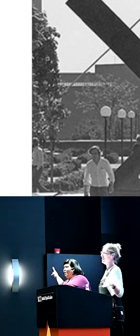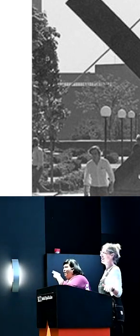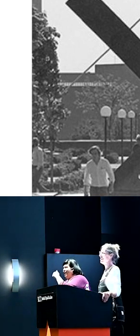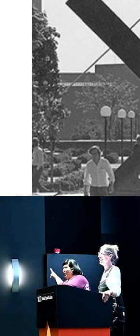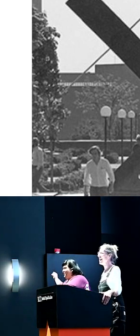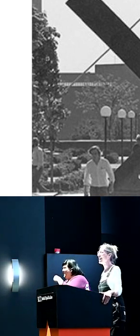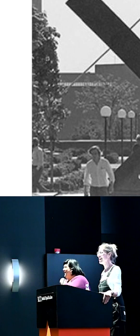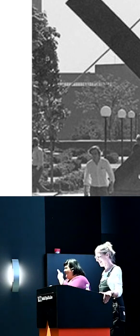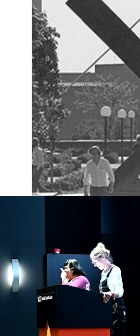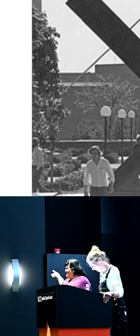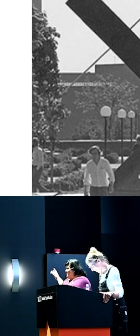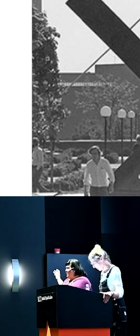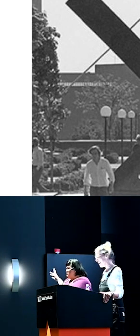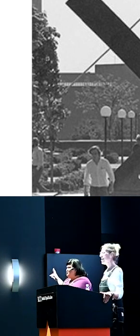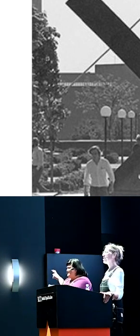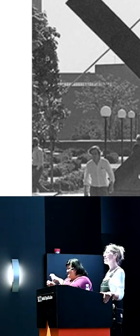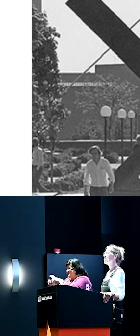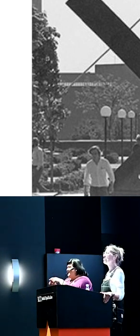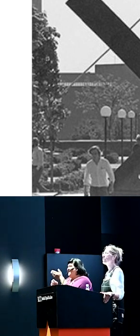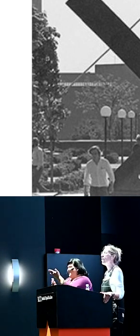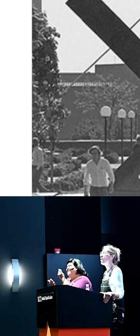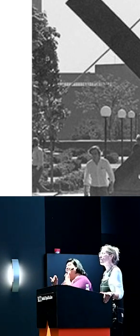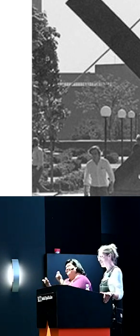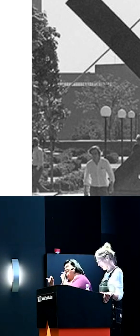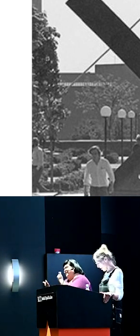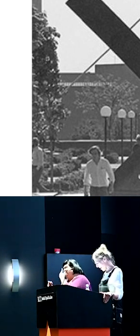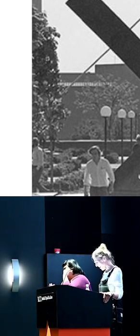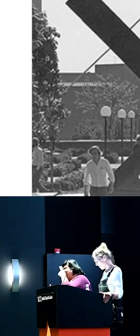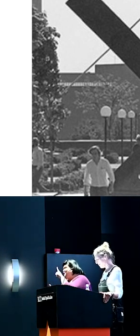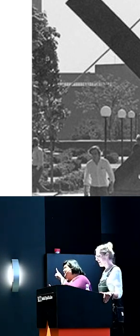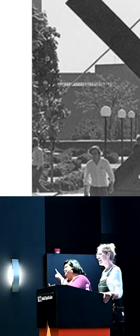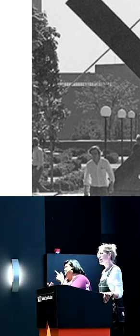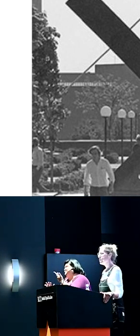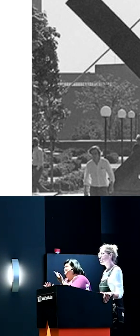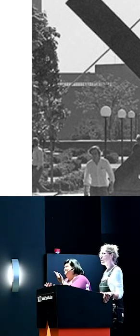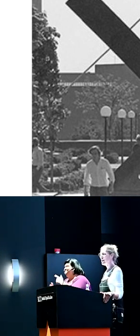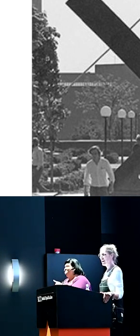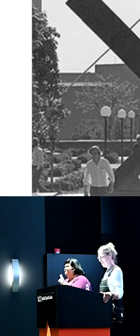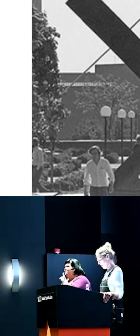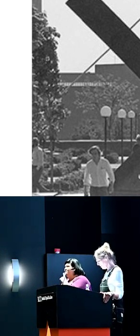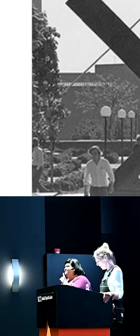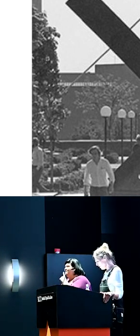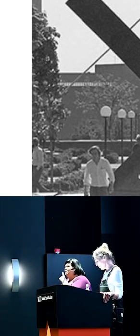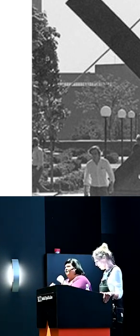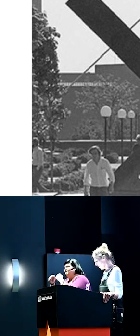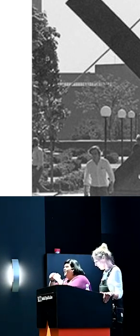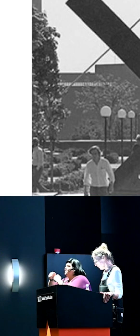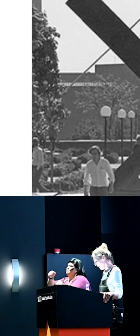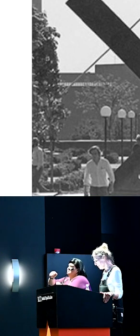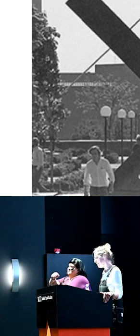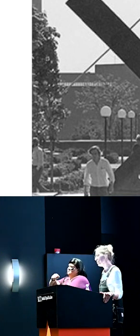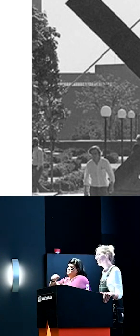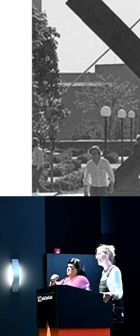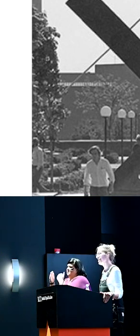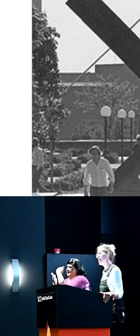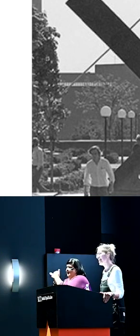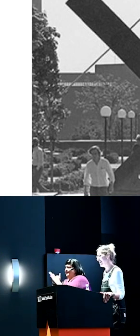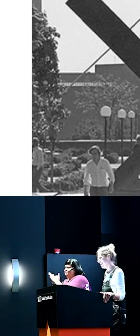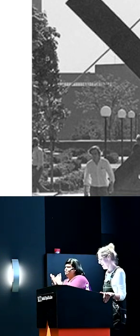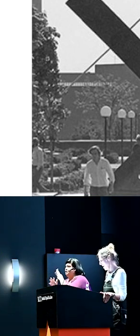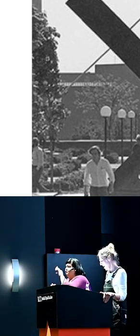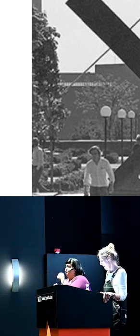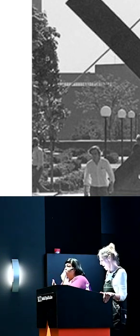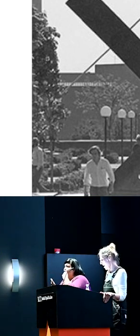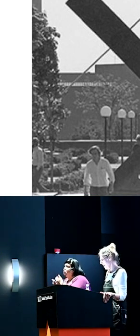sitting right there, and I thank you for all the really foundational lessons of good